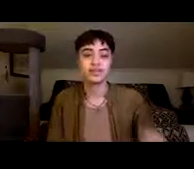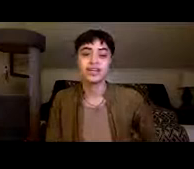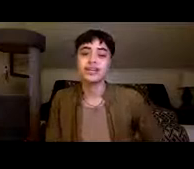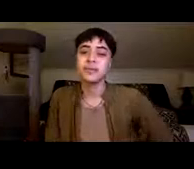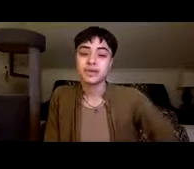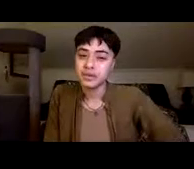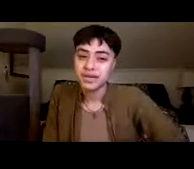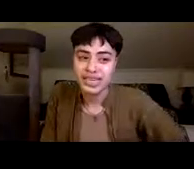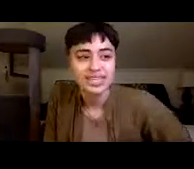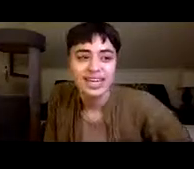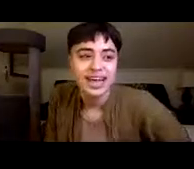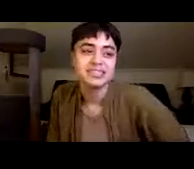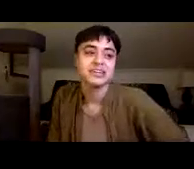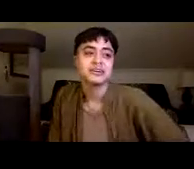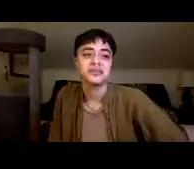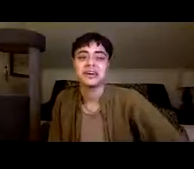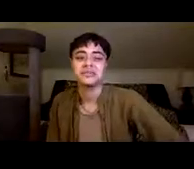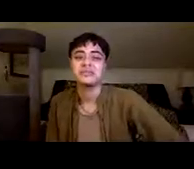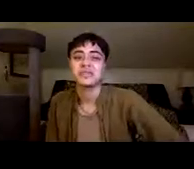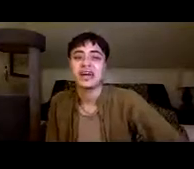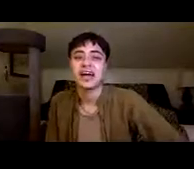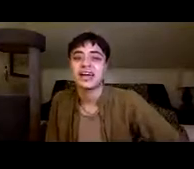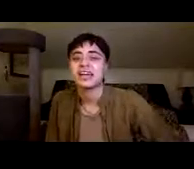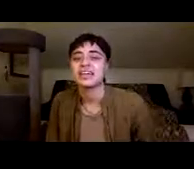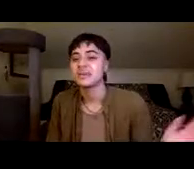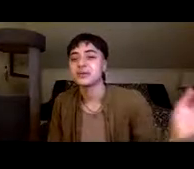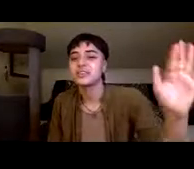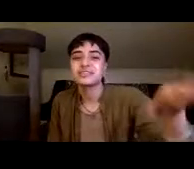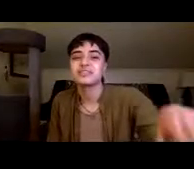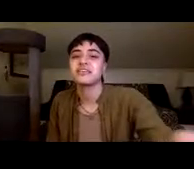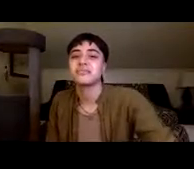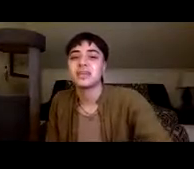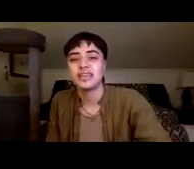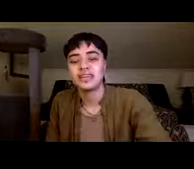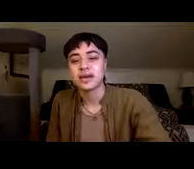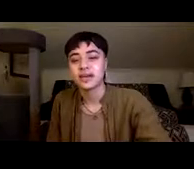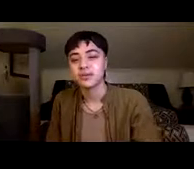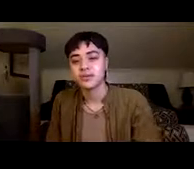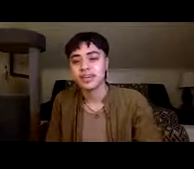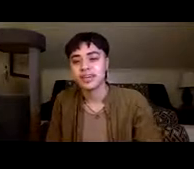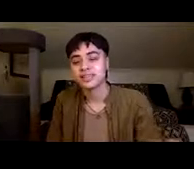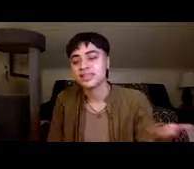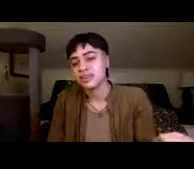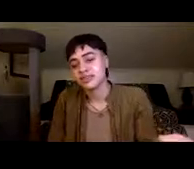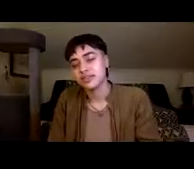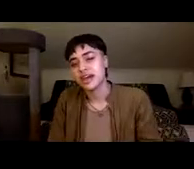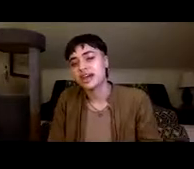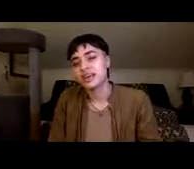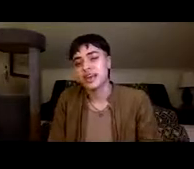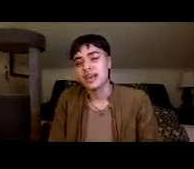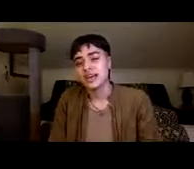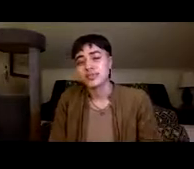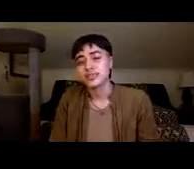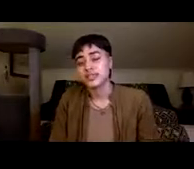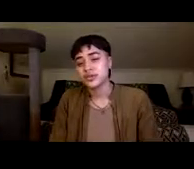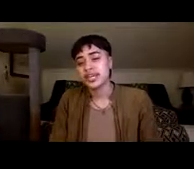possibly make me money. And so I, in the process of making my own website, I discovered that